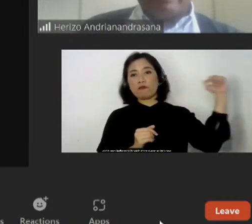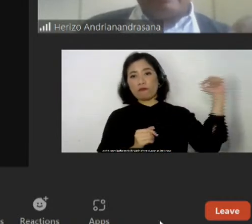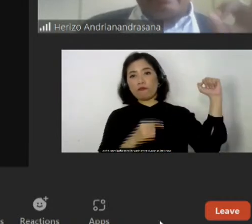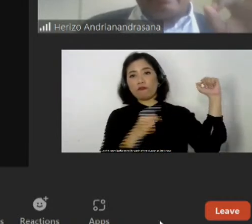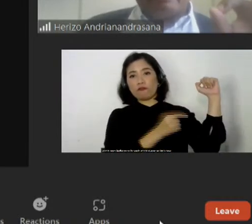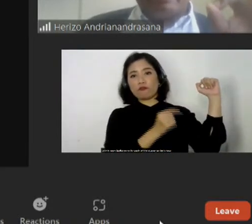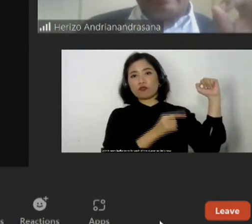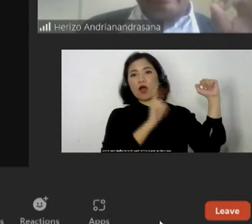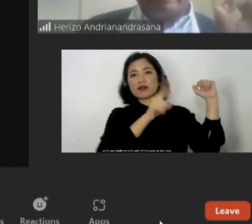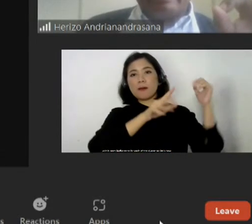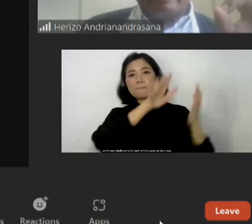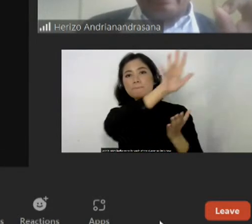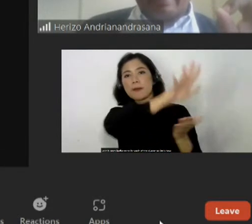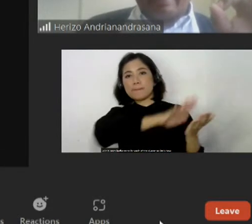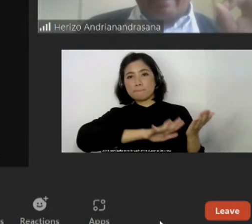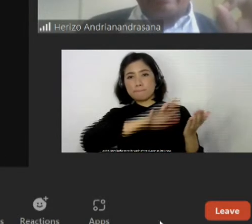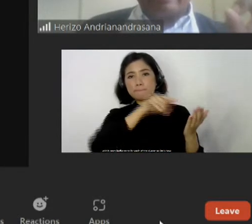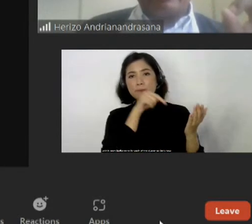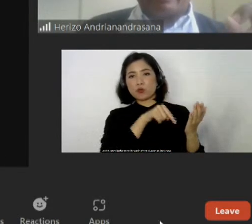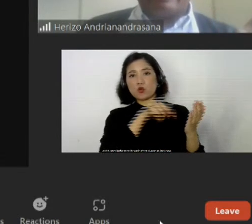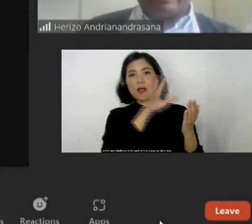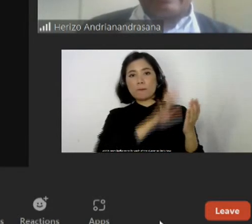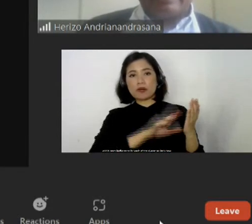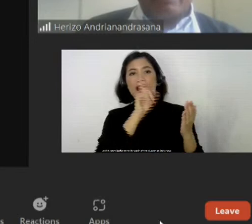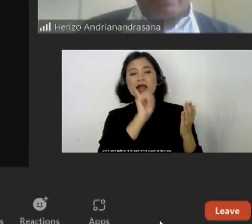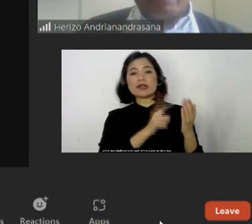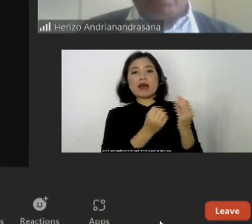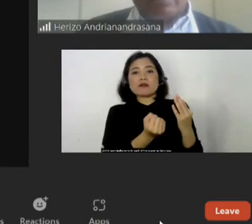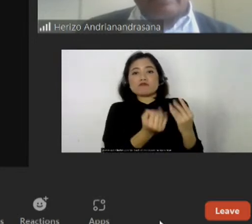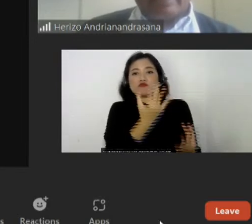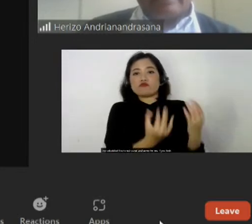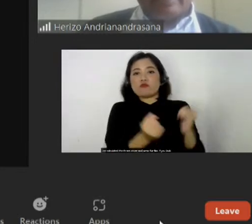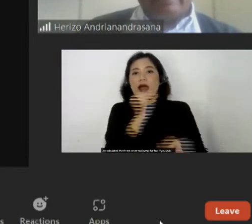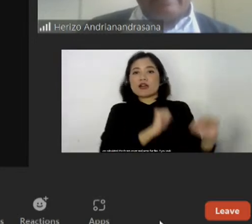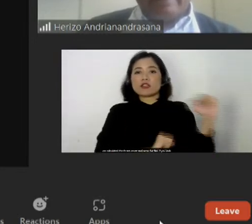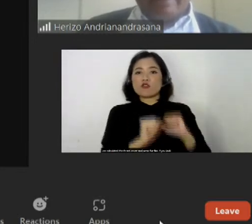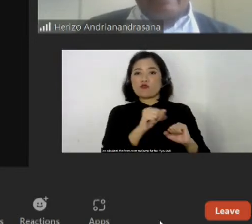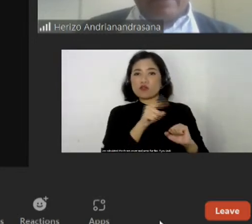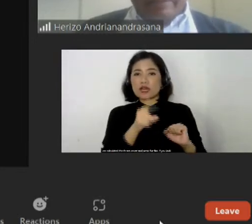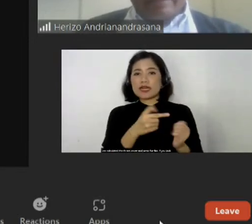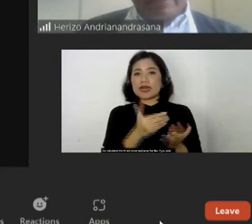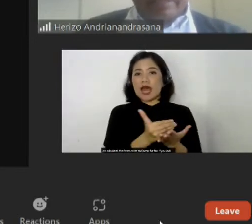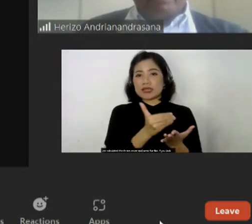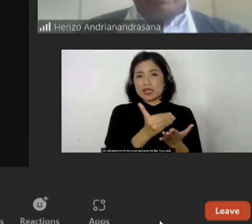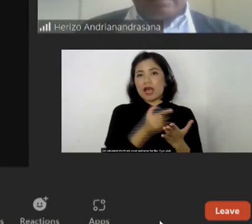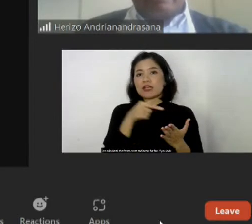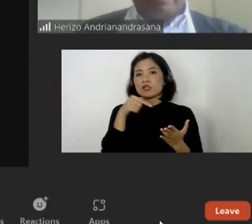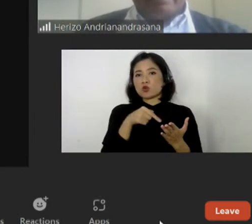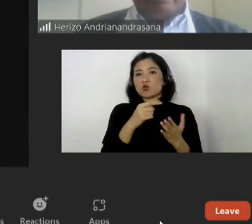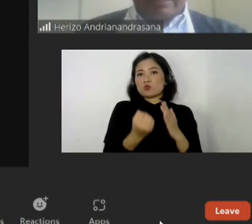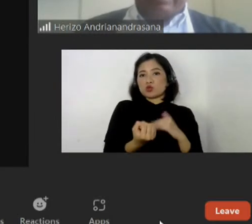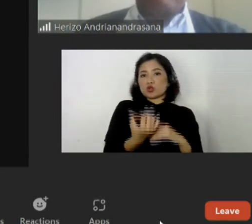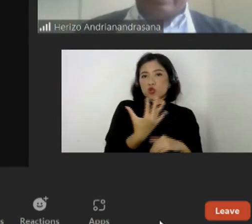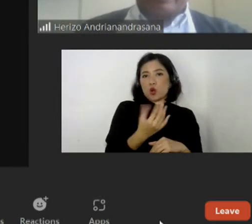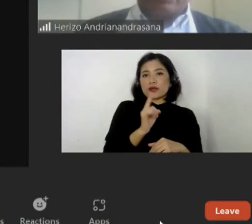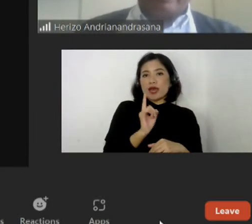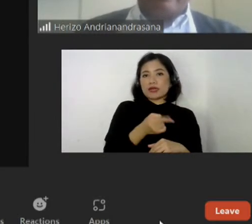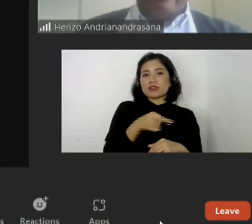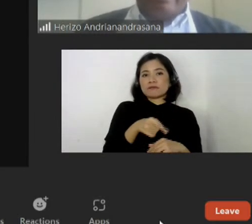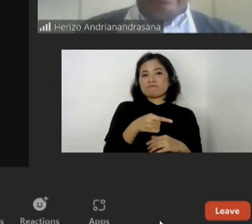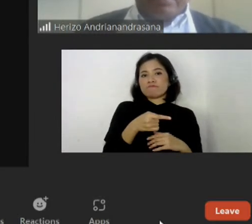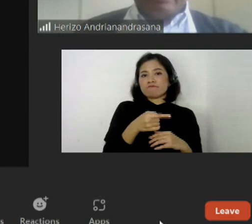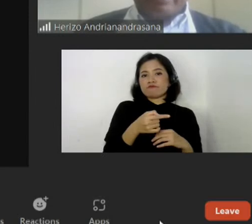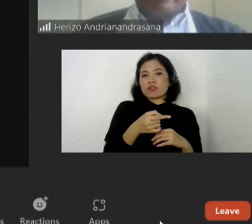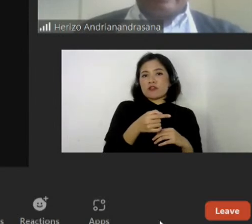indicates the active fires from the MODIS data. And this is free as